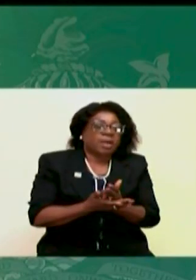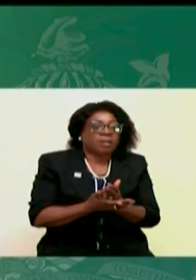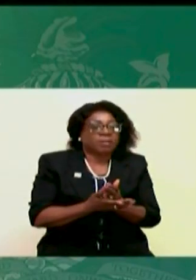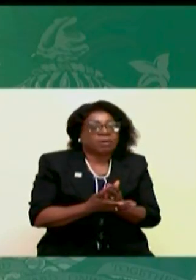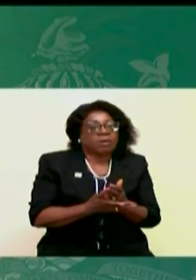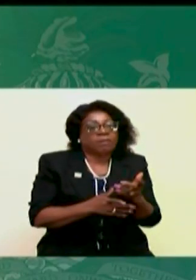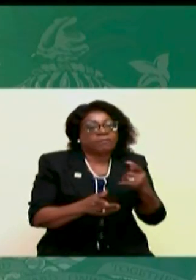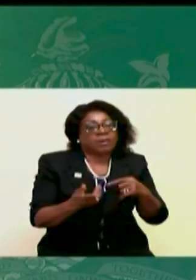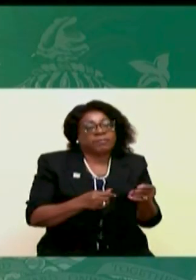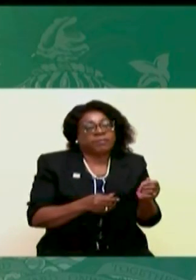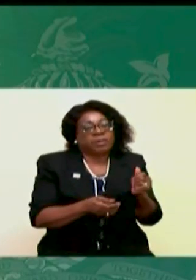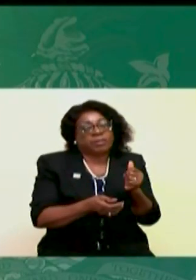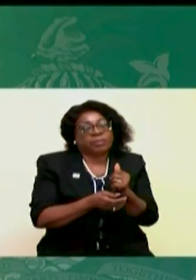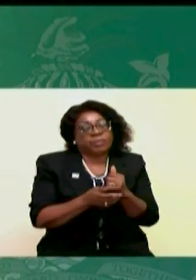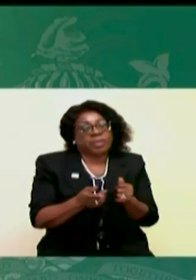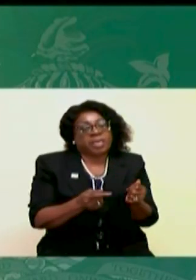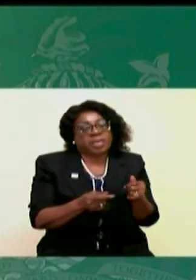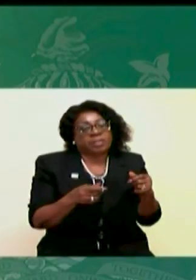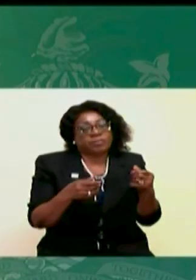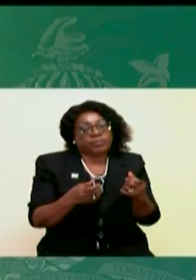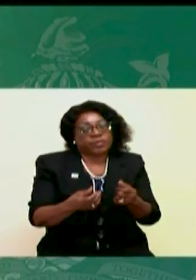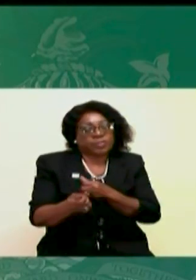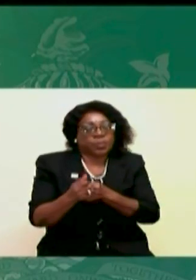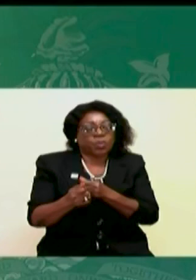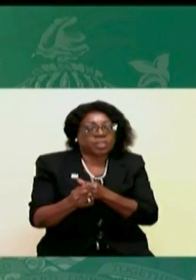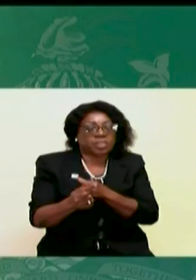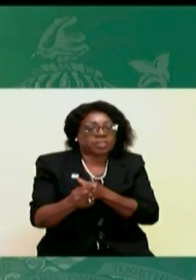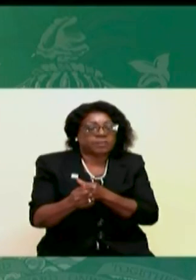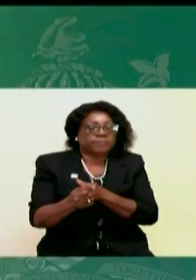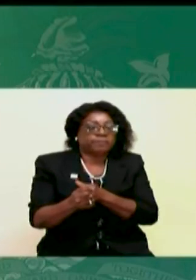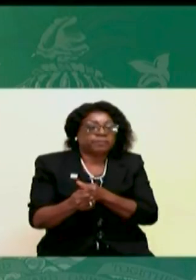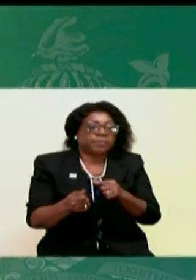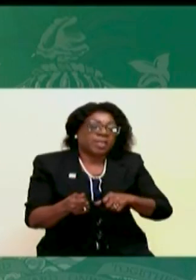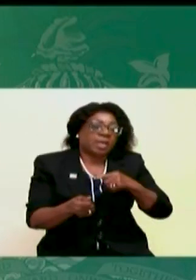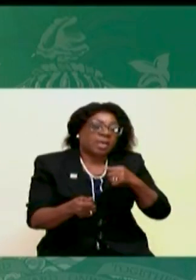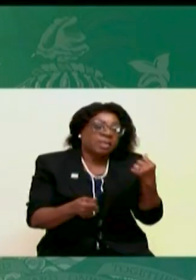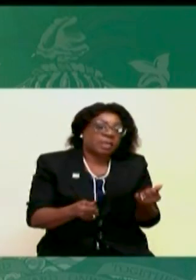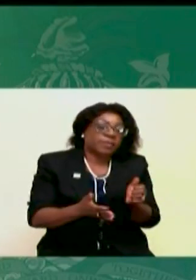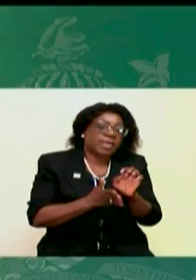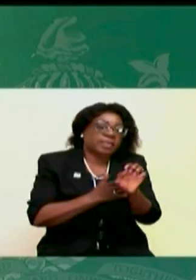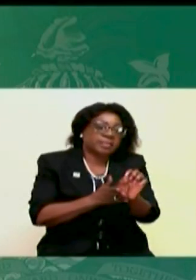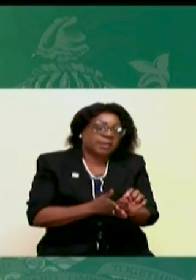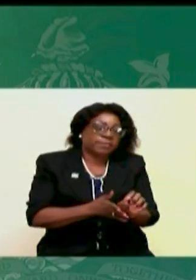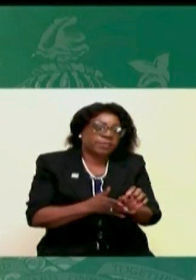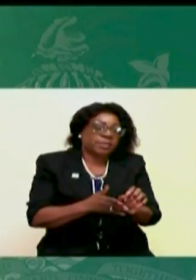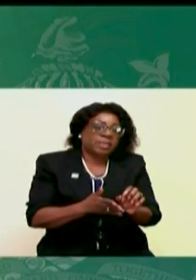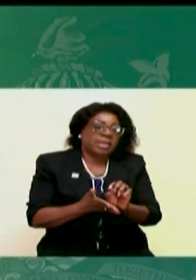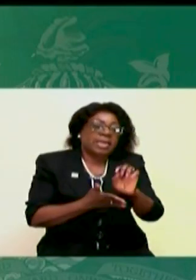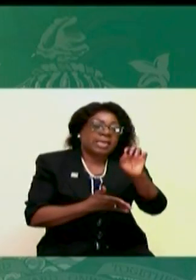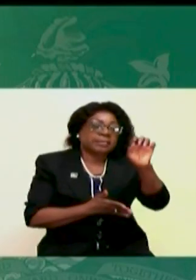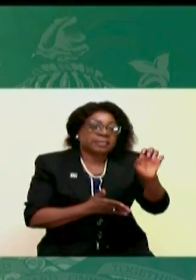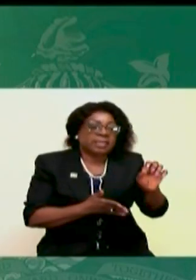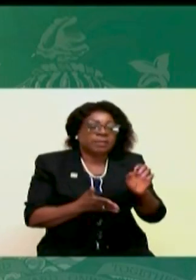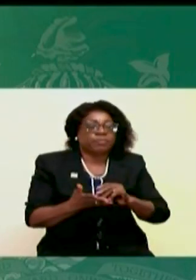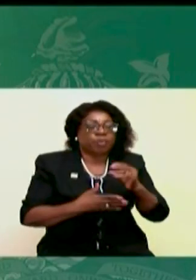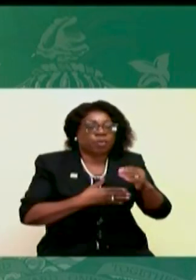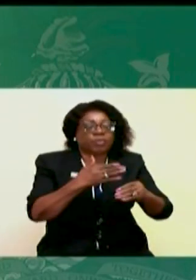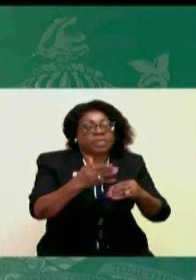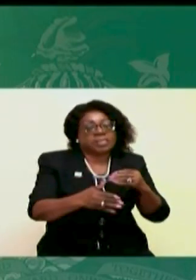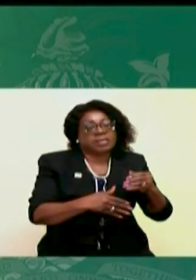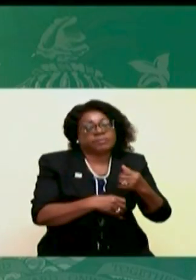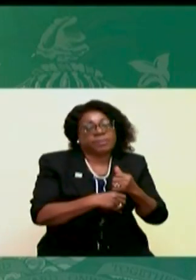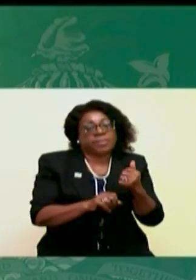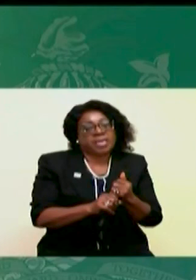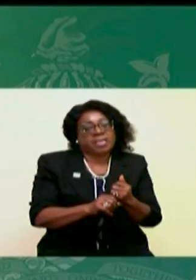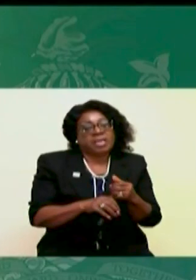industrious business minds. In another example, excellent progress has been made with the renovation of Andras's